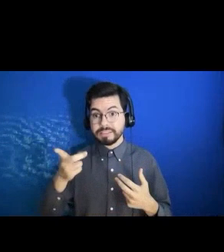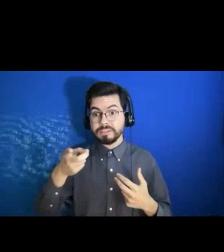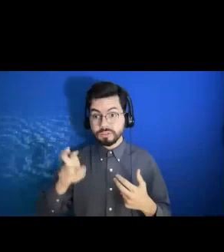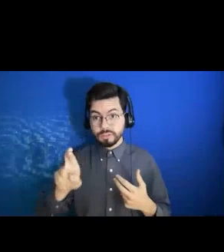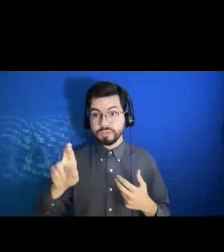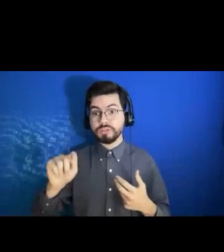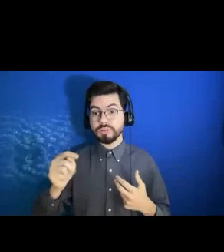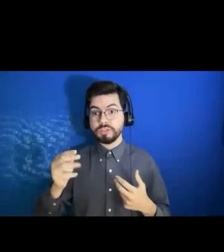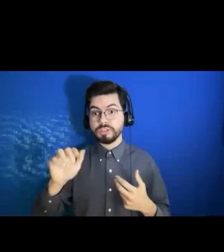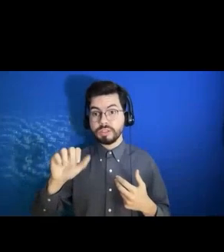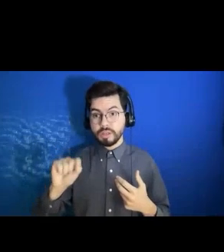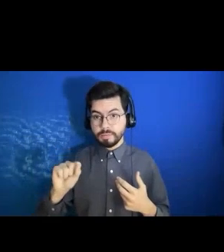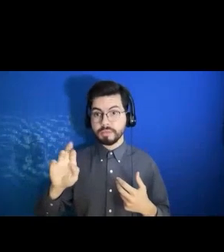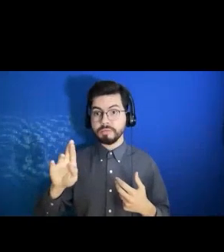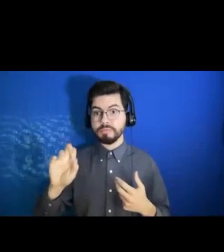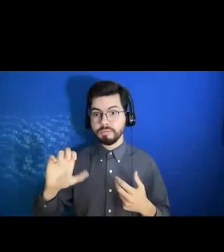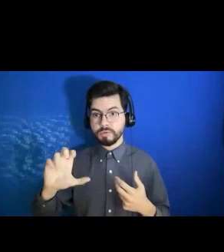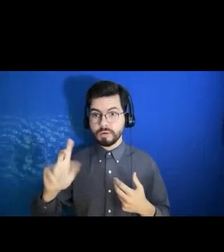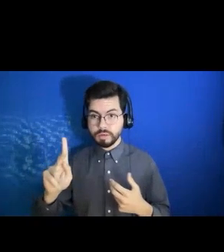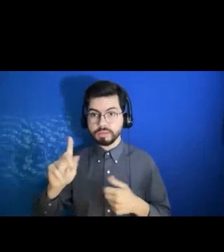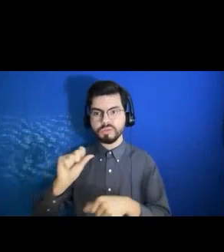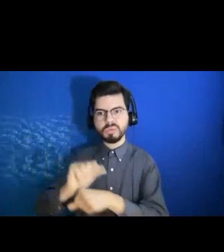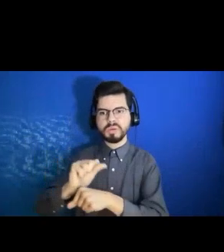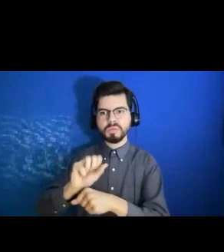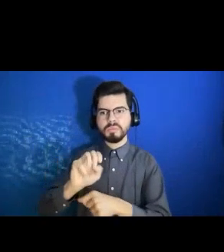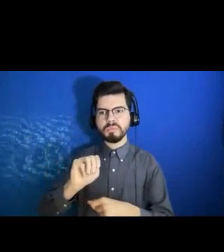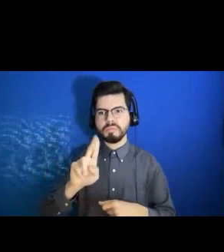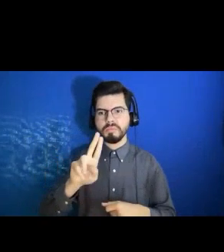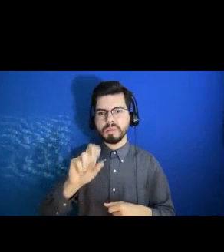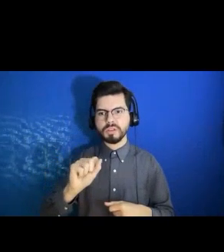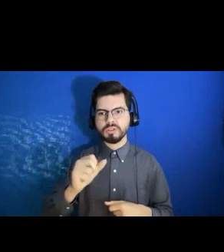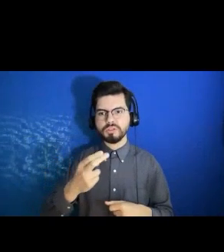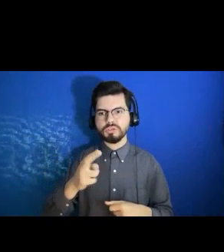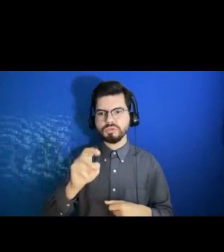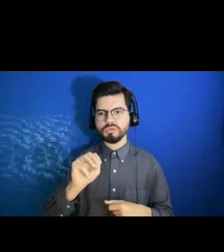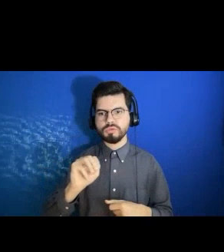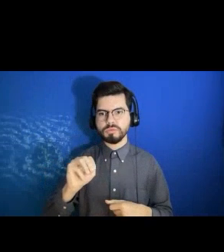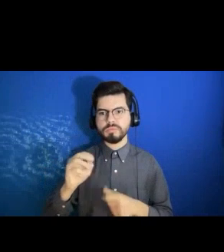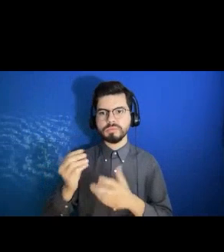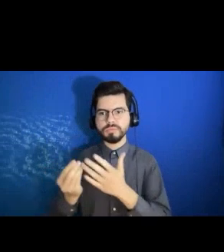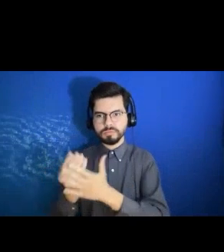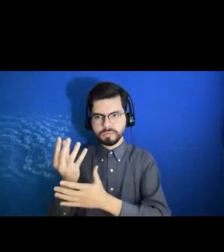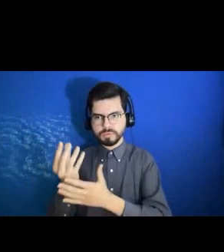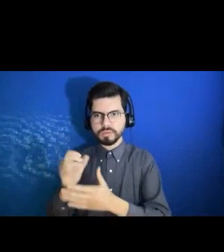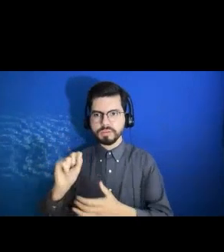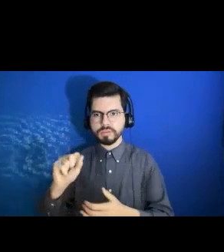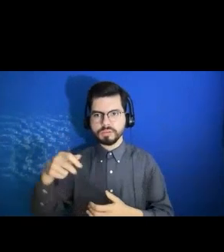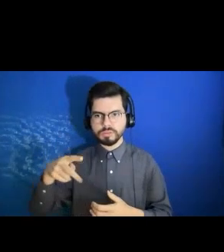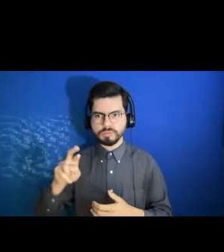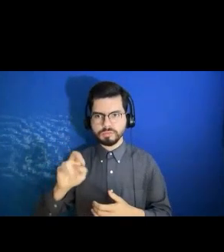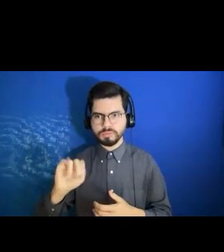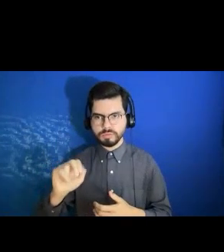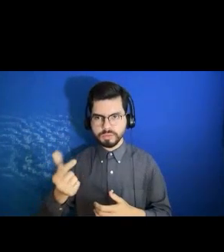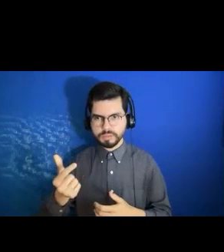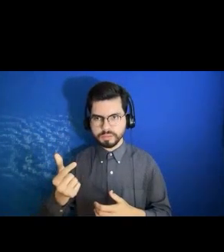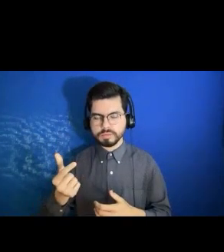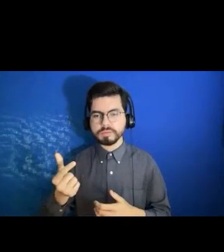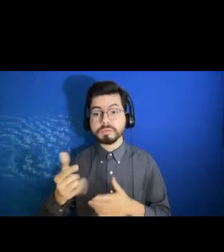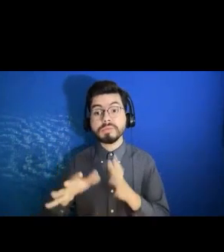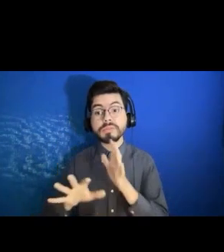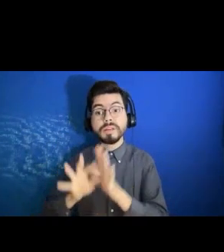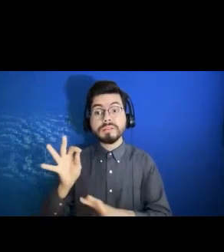doing work at Mushroom Spring. This is in Lower Geyser Basin. And he found this